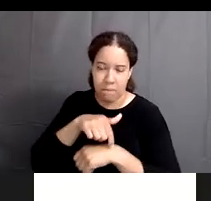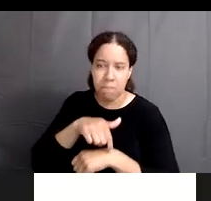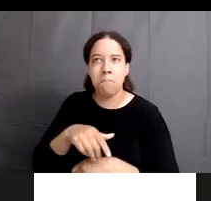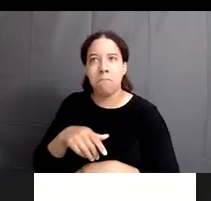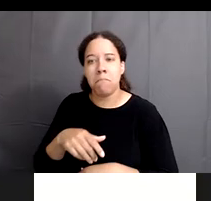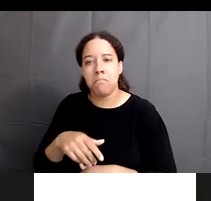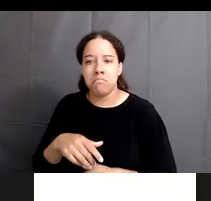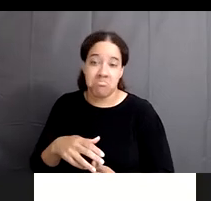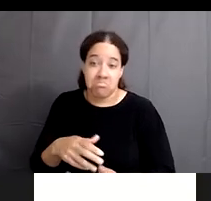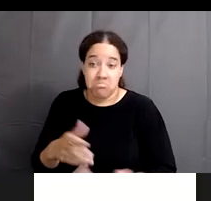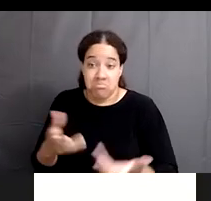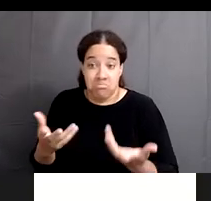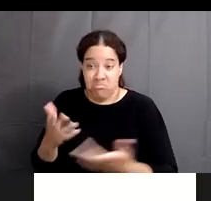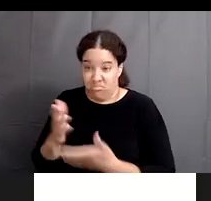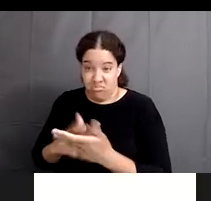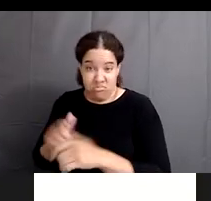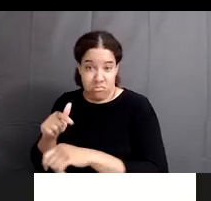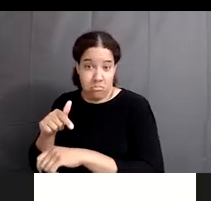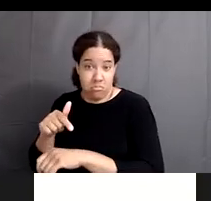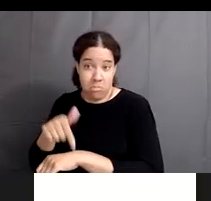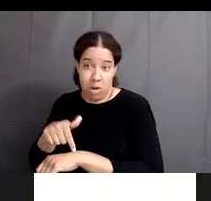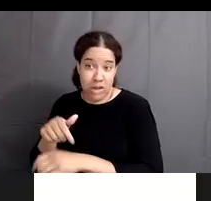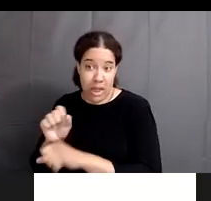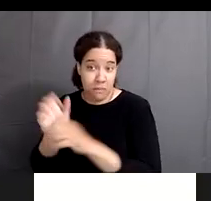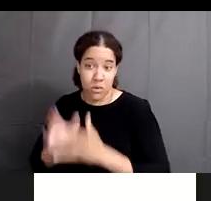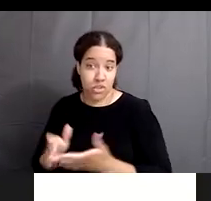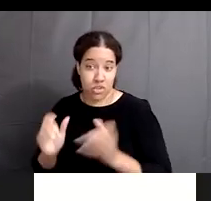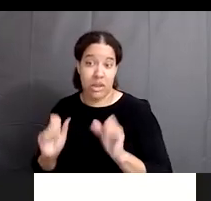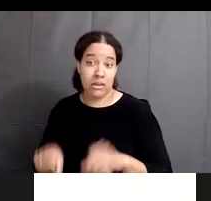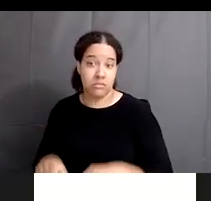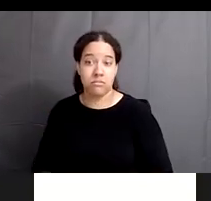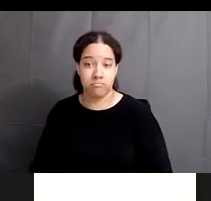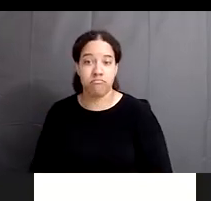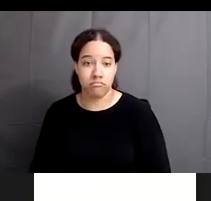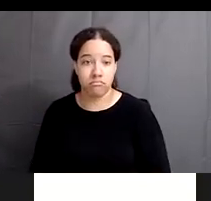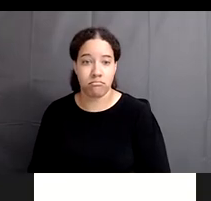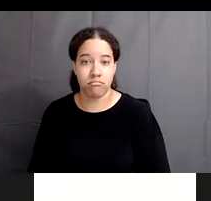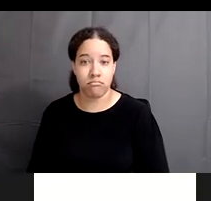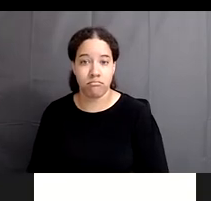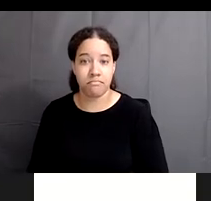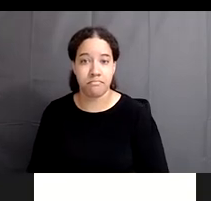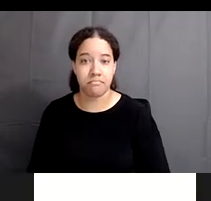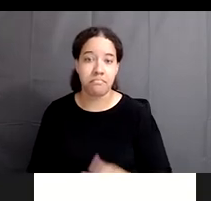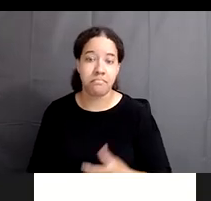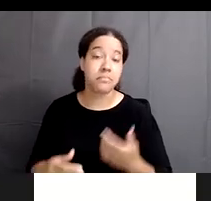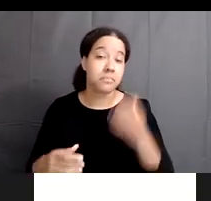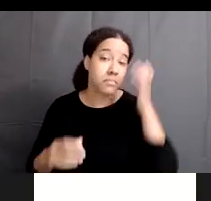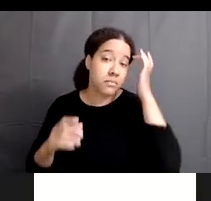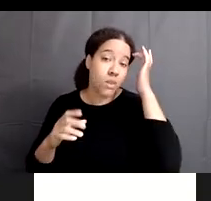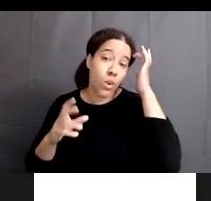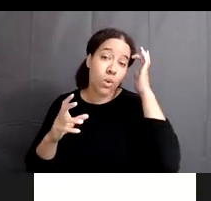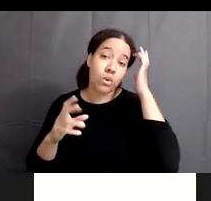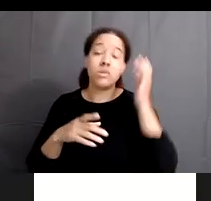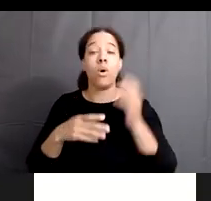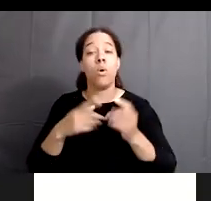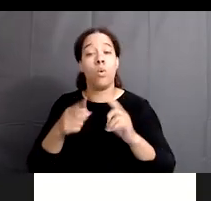say, no, you can be a part-time worker. So when it comes down to like the benefits and